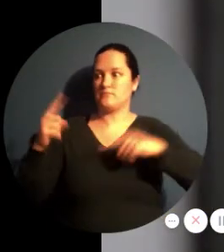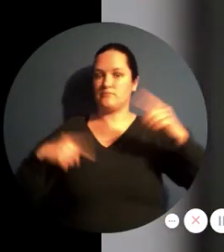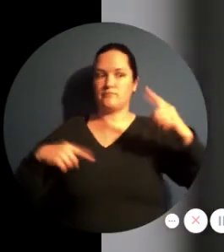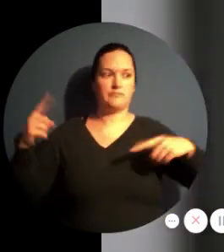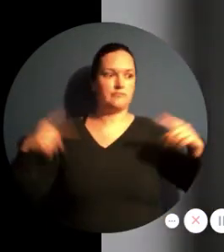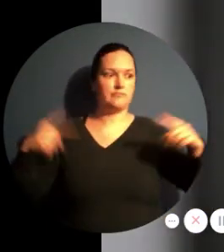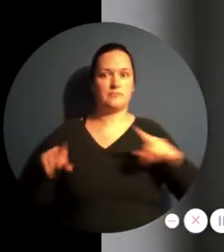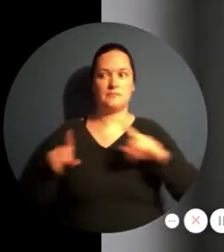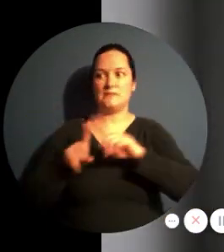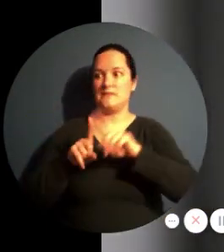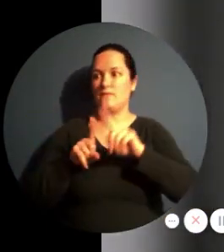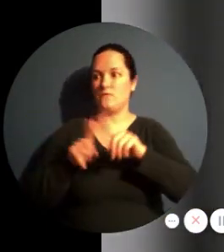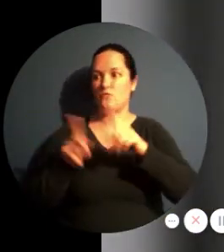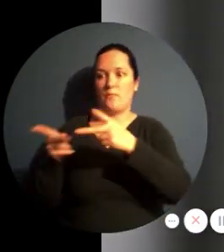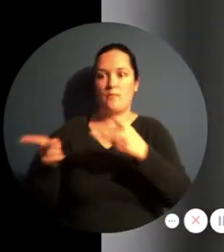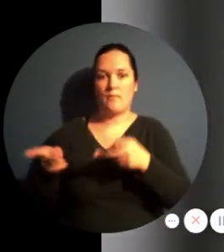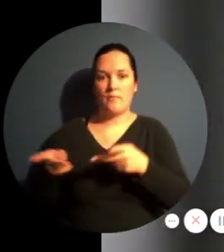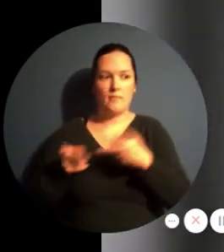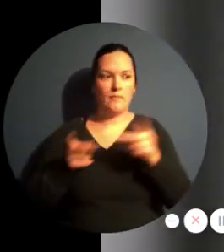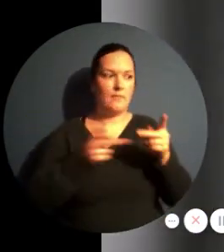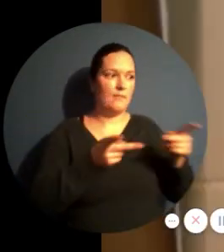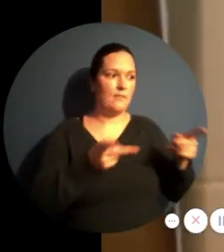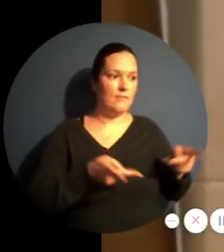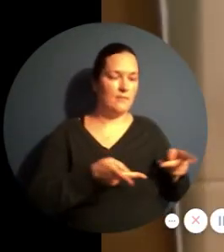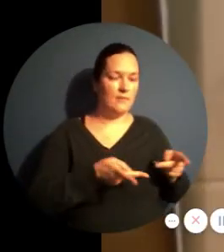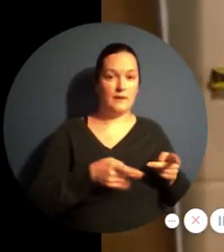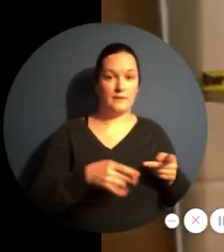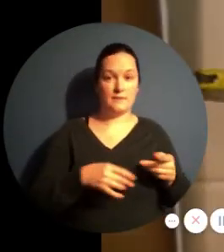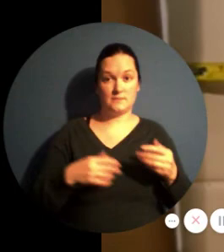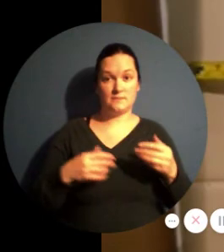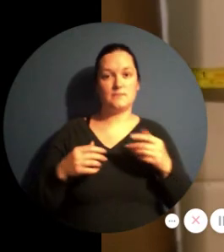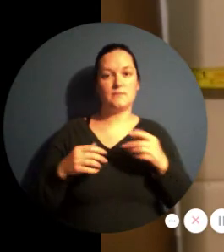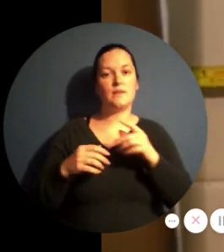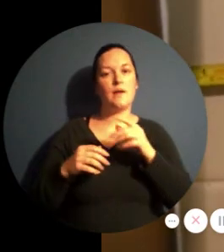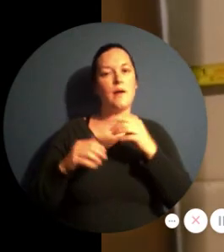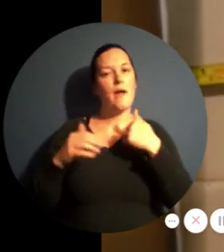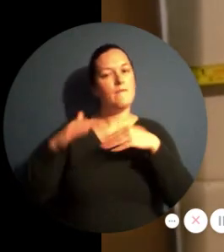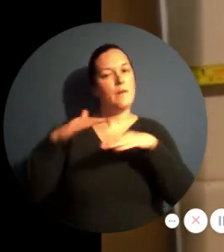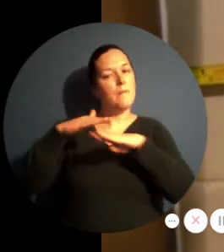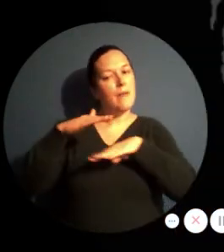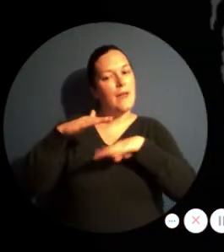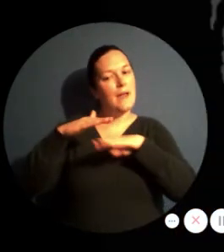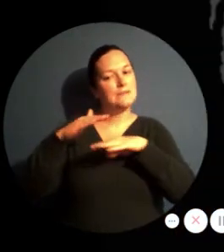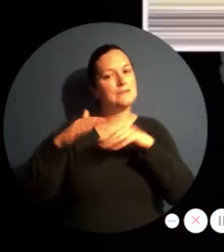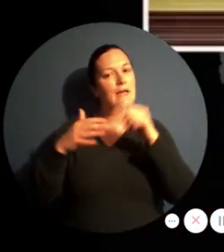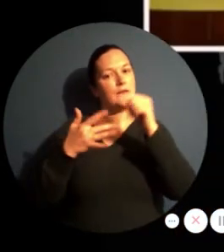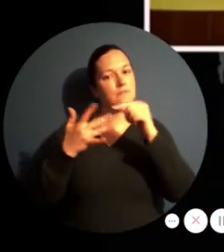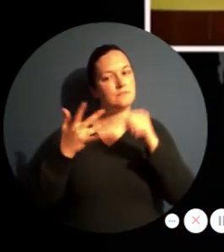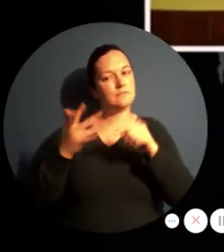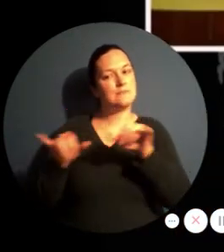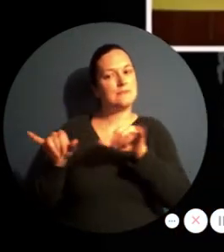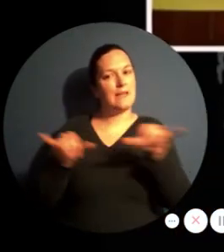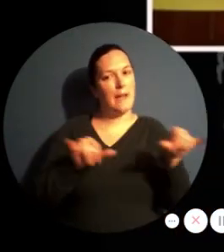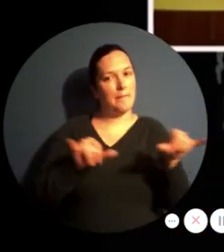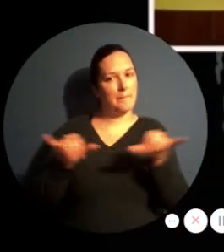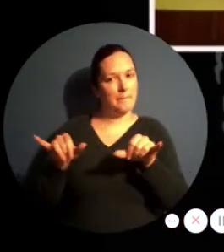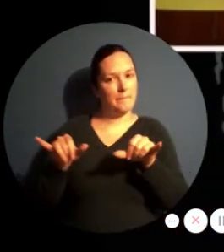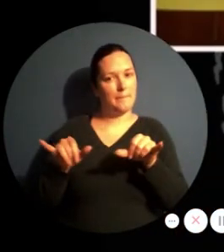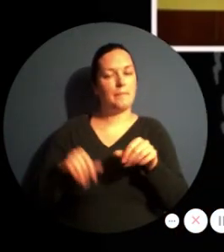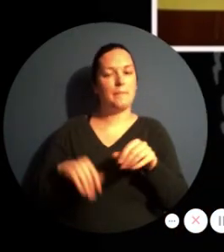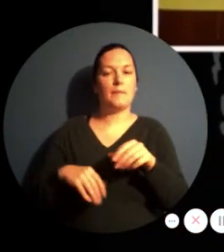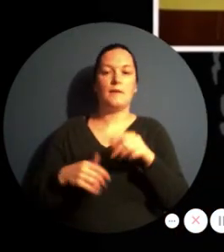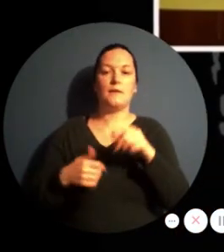of locations. However, they do have a number of basic principles in common,